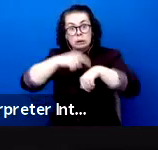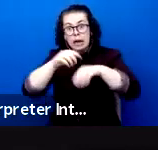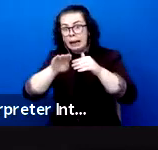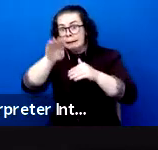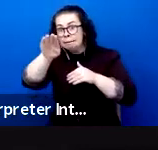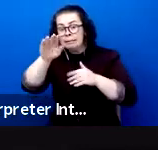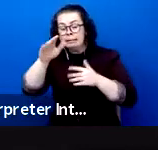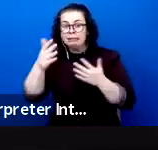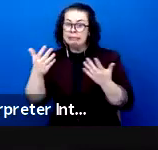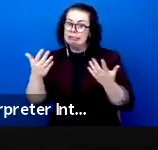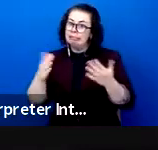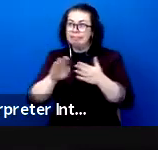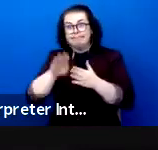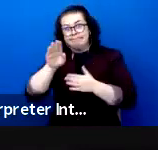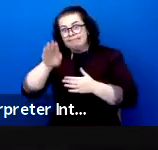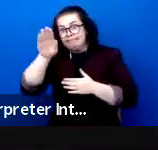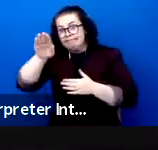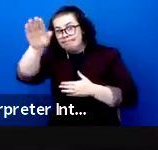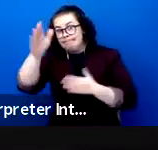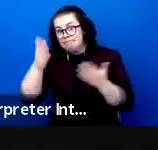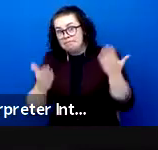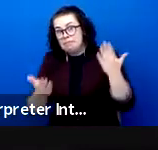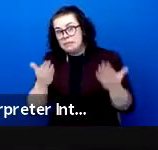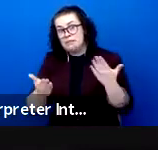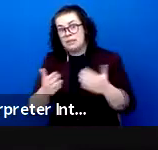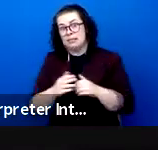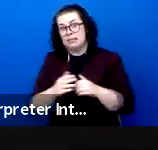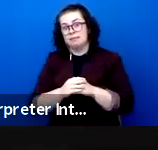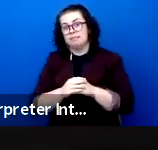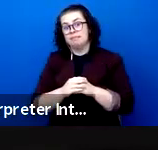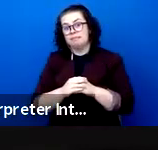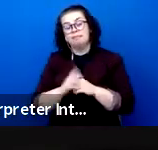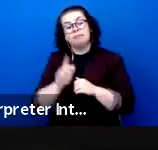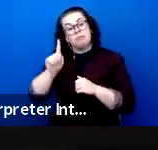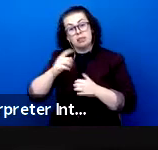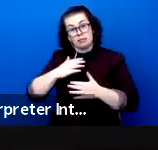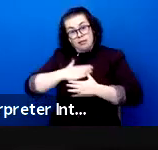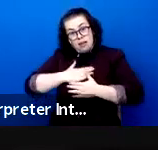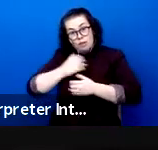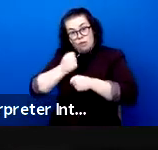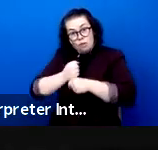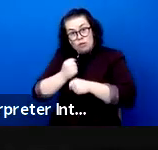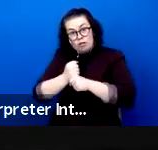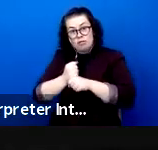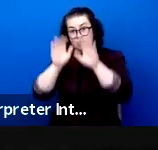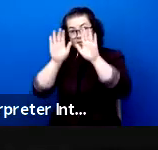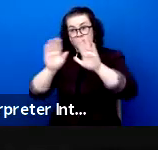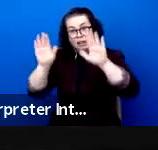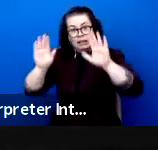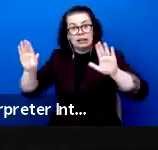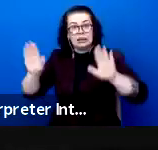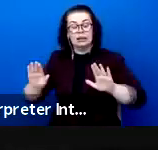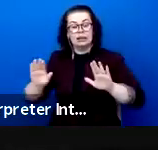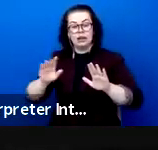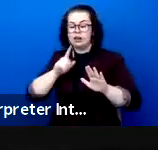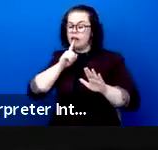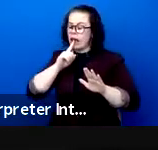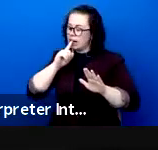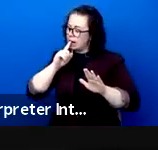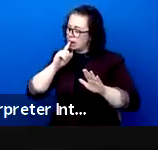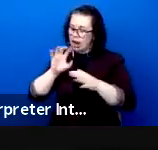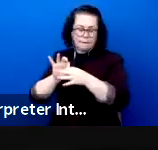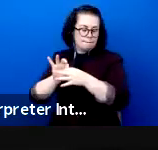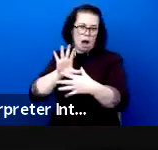particularly fragile is being hit with particular violence. Fragile